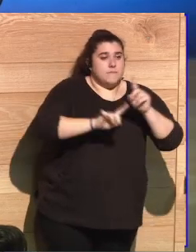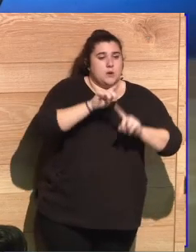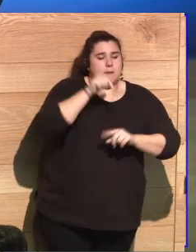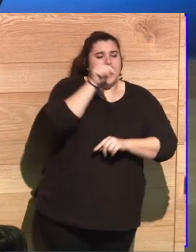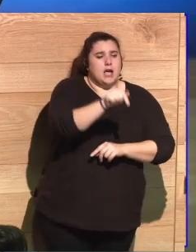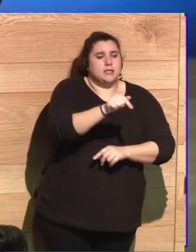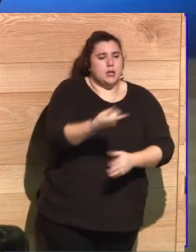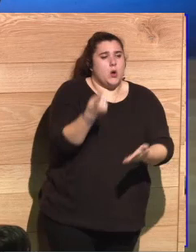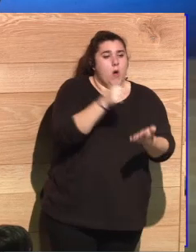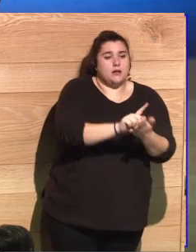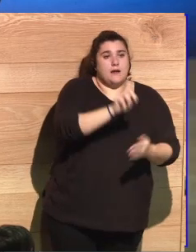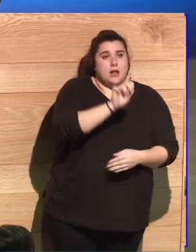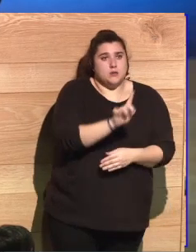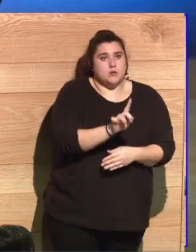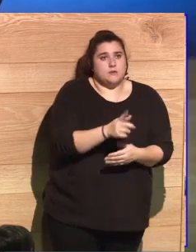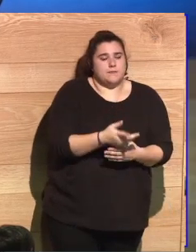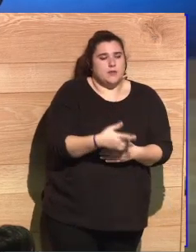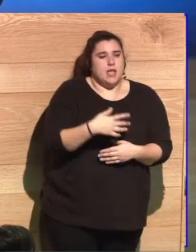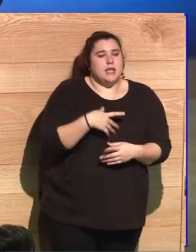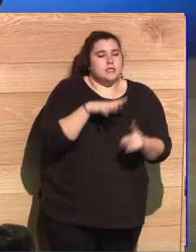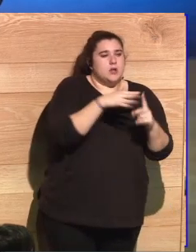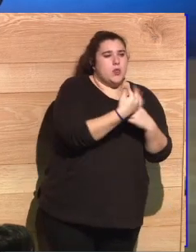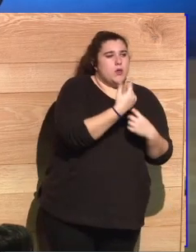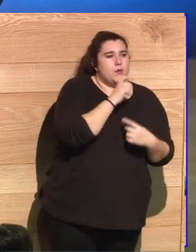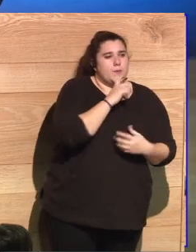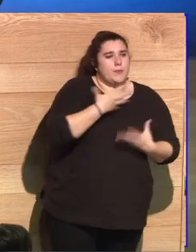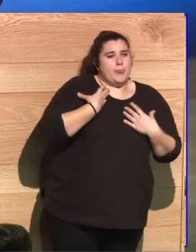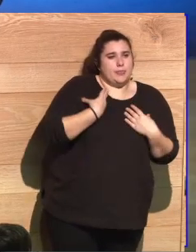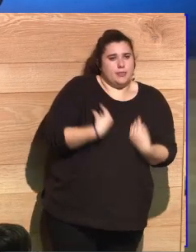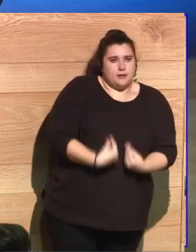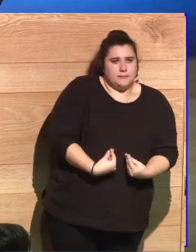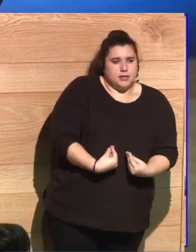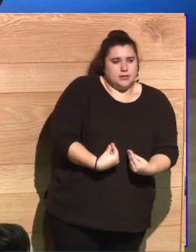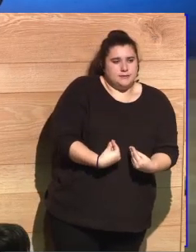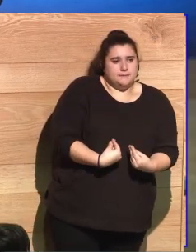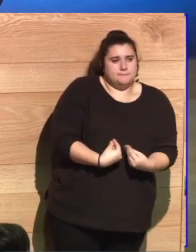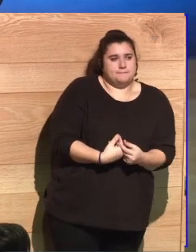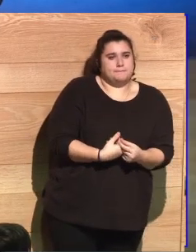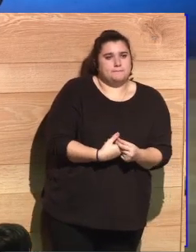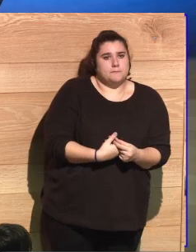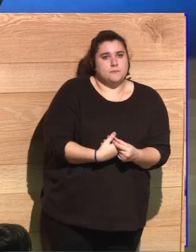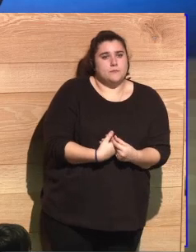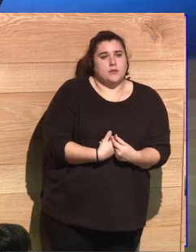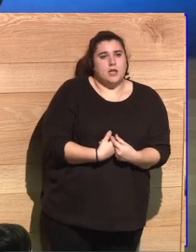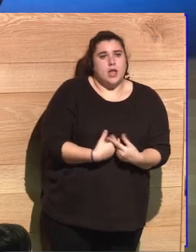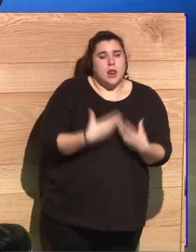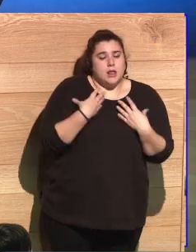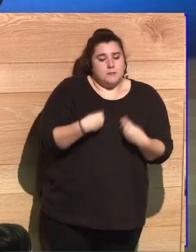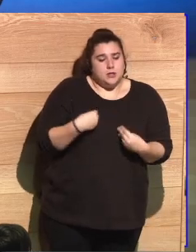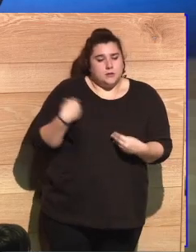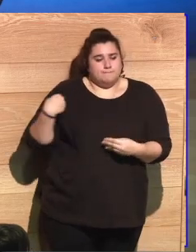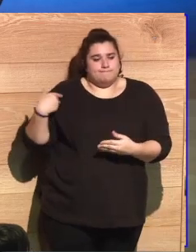And depression, you know, depression was a lot of the reason that drove me into the various addictions that I